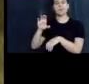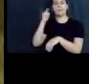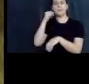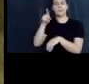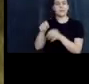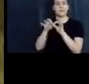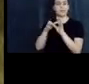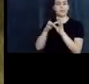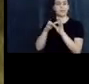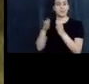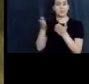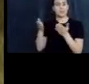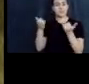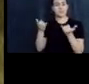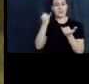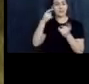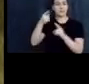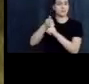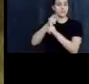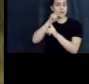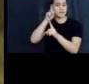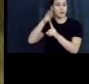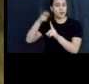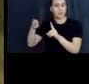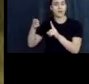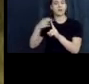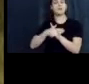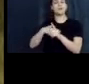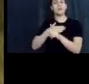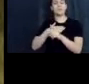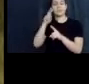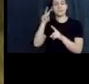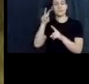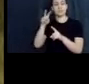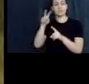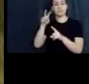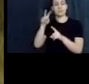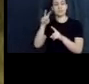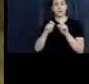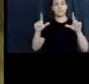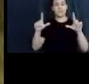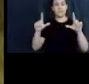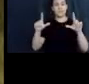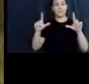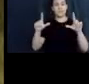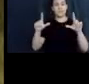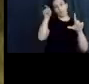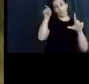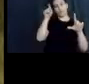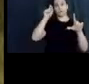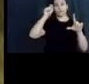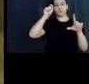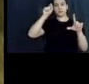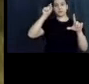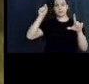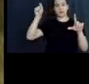If you need interpreting services today, if you're deaf or hard of hearing, please look at my video. And in the top right corner, there